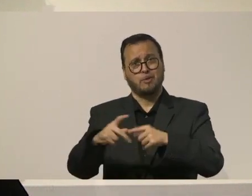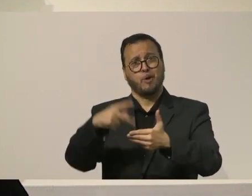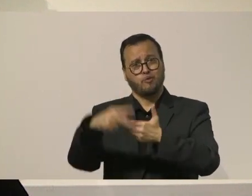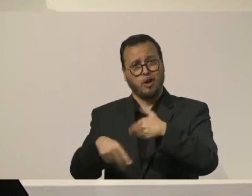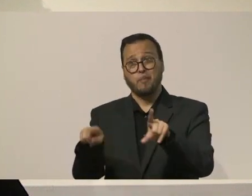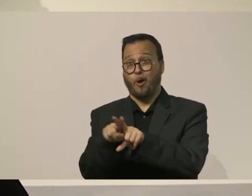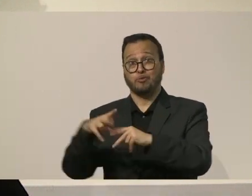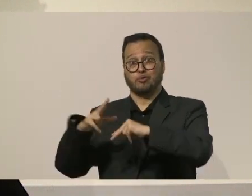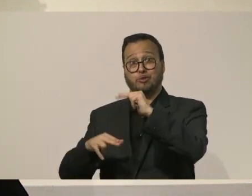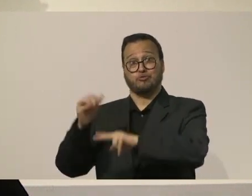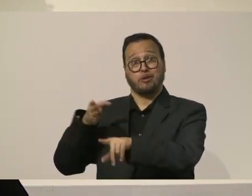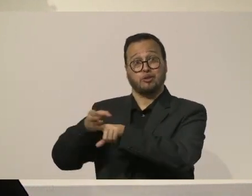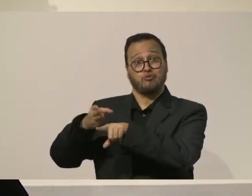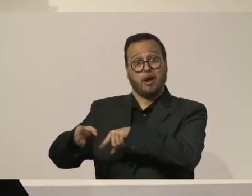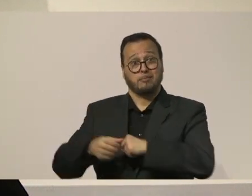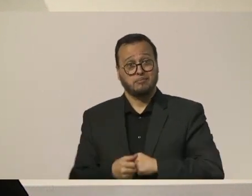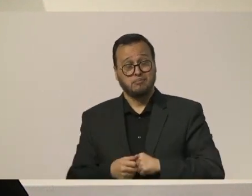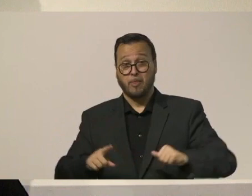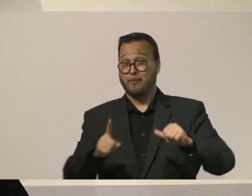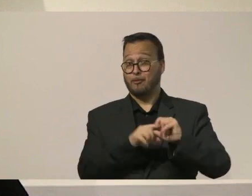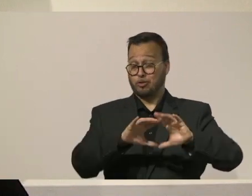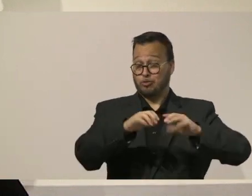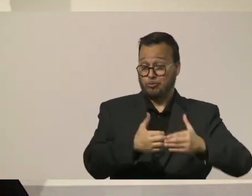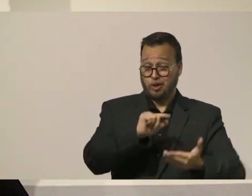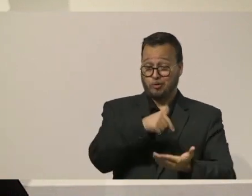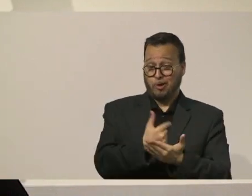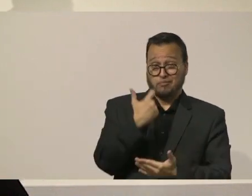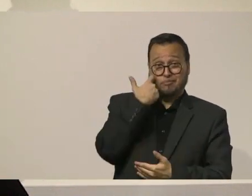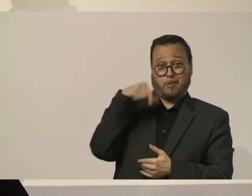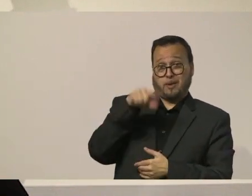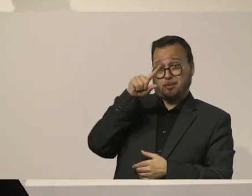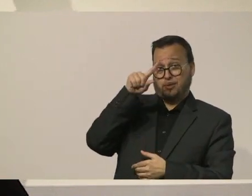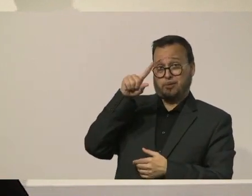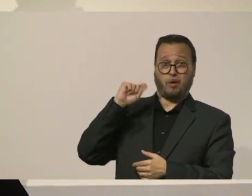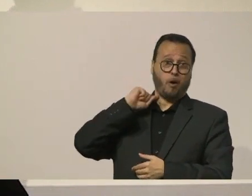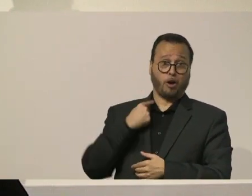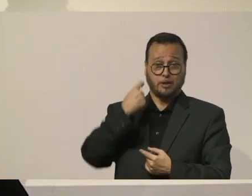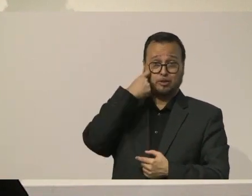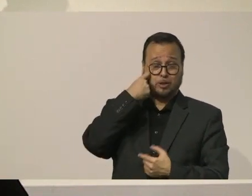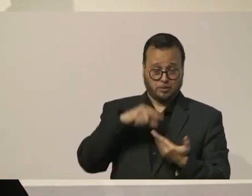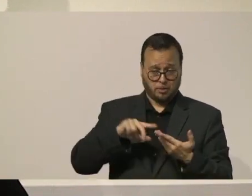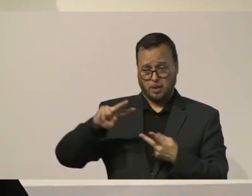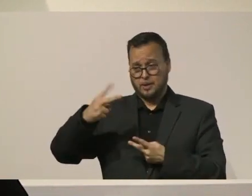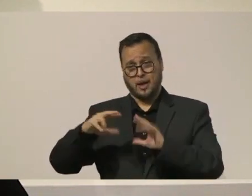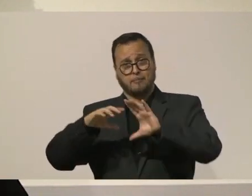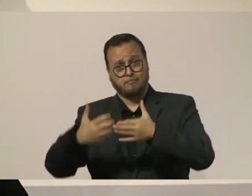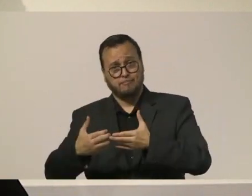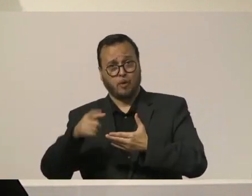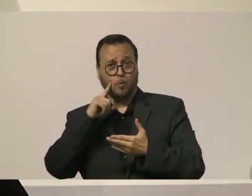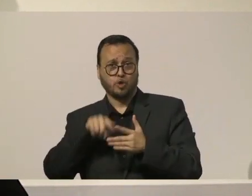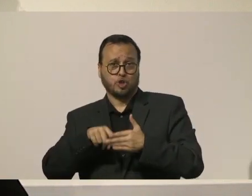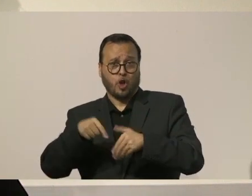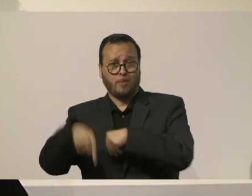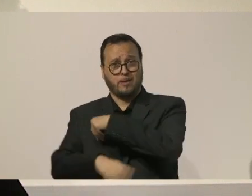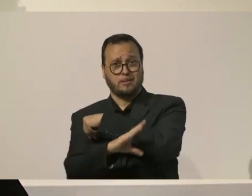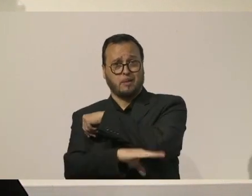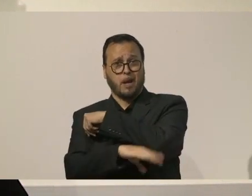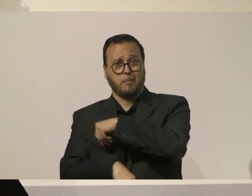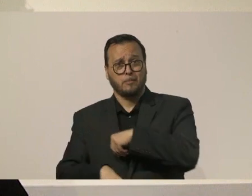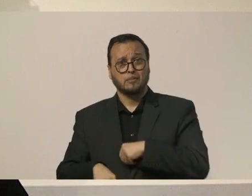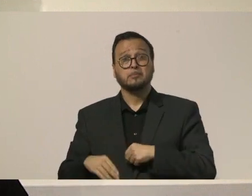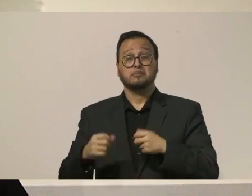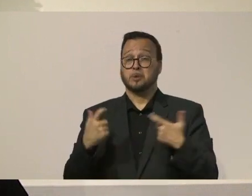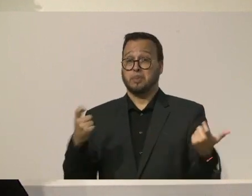construction trades. The very first cohort graduated this August, and a second cohort is just starting this September. A big shout